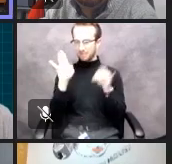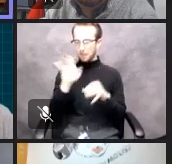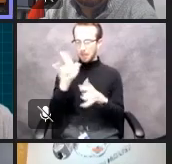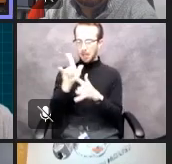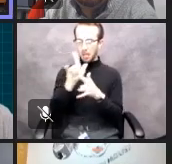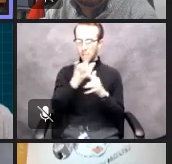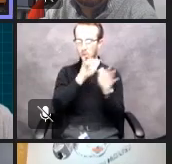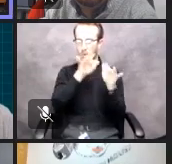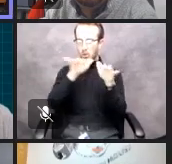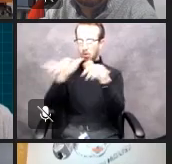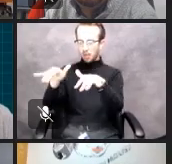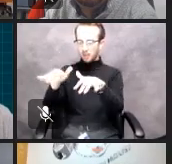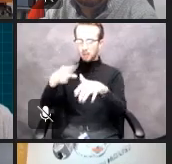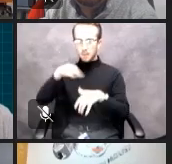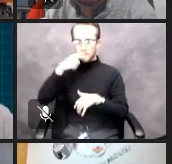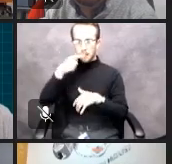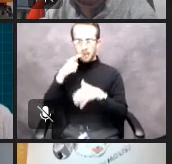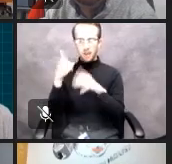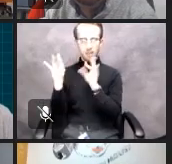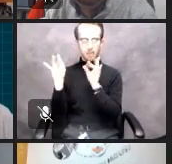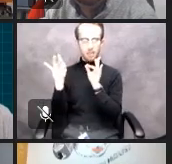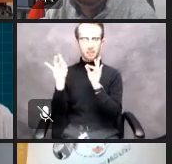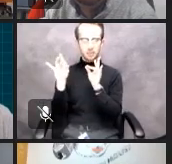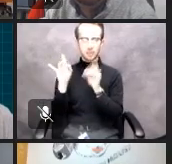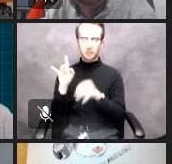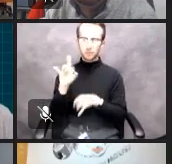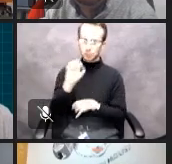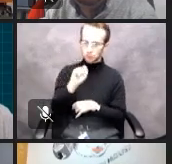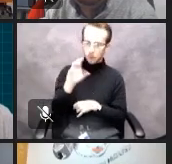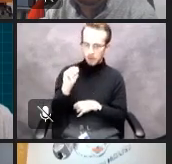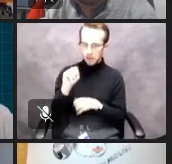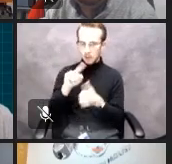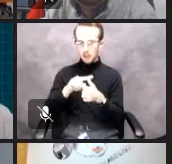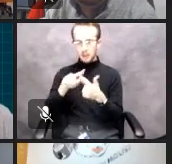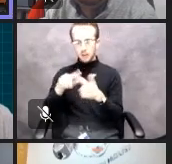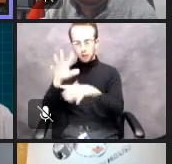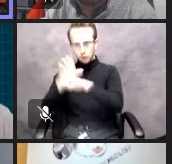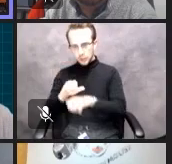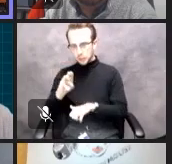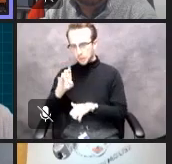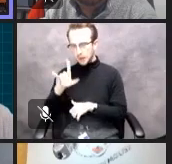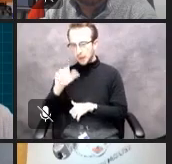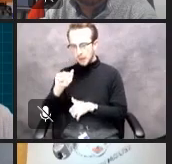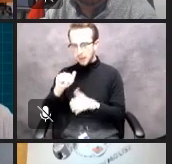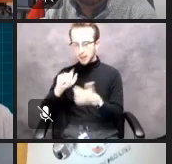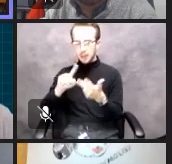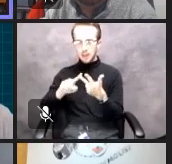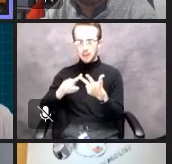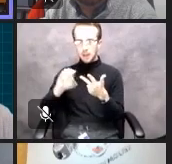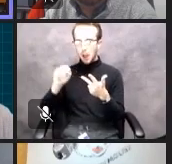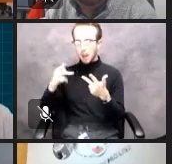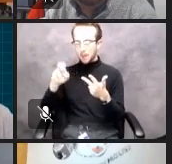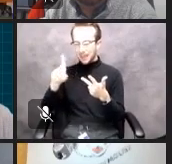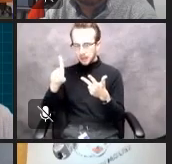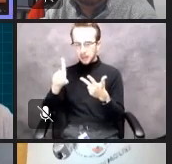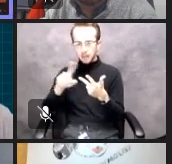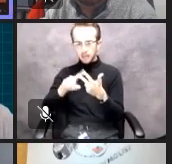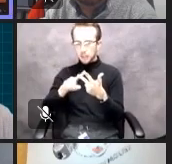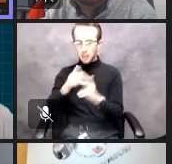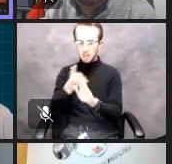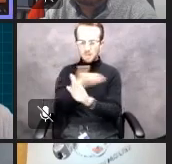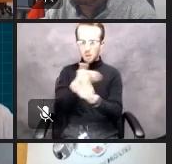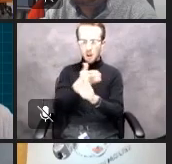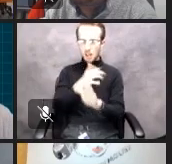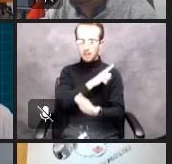public disputes, social media, traditional media, op-eds ahead of time, ahead of the legislative session. So if you introduce a